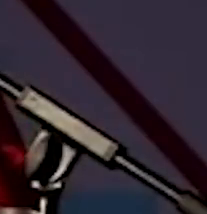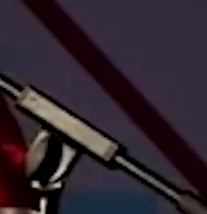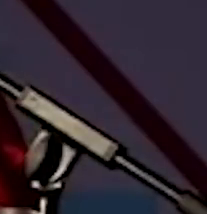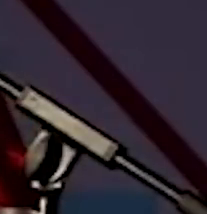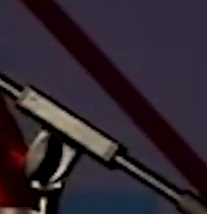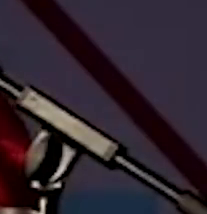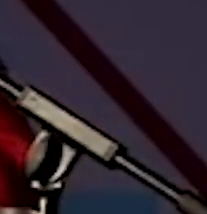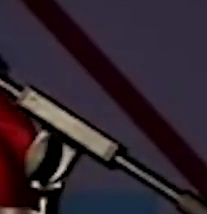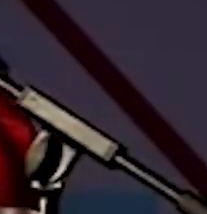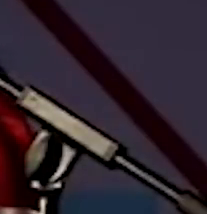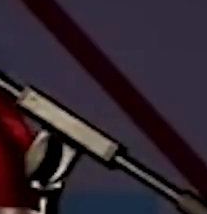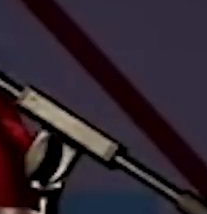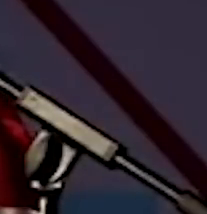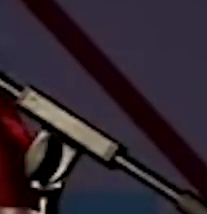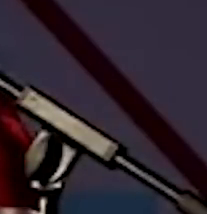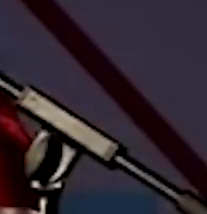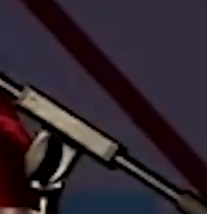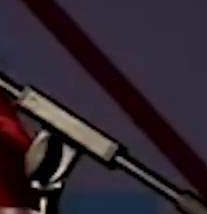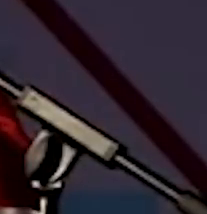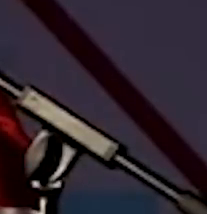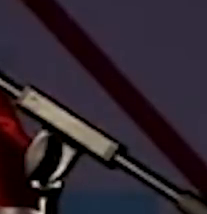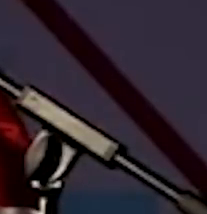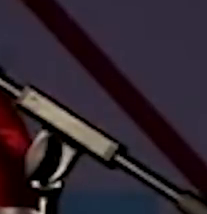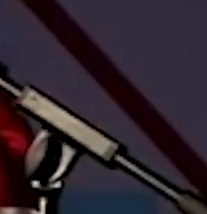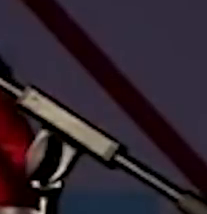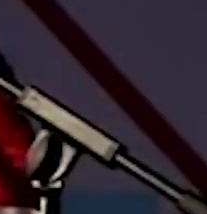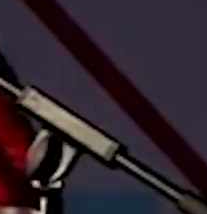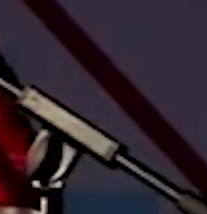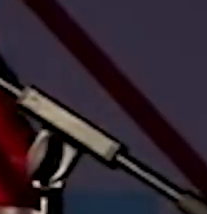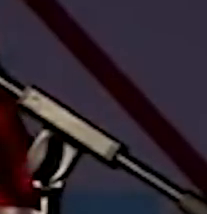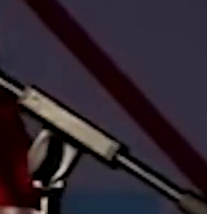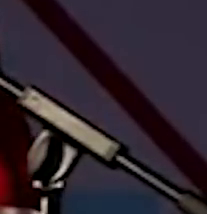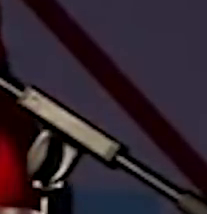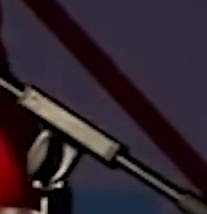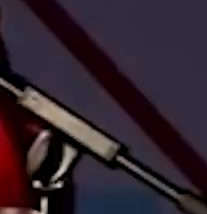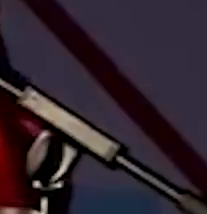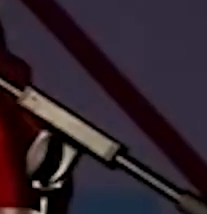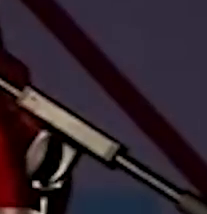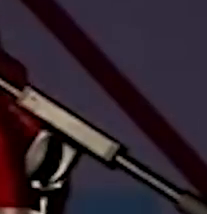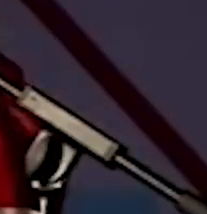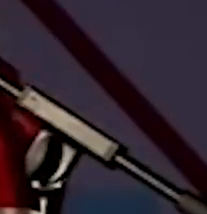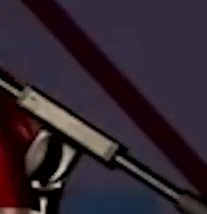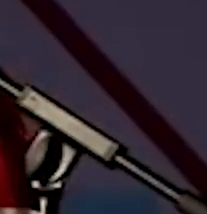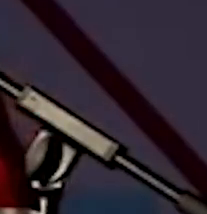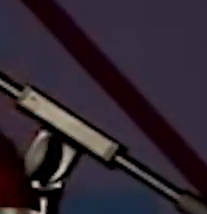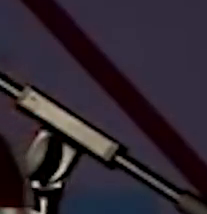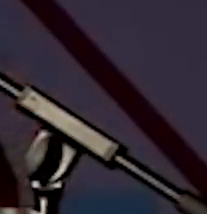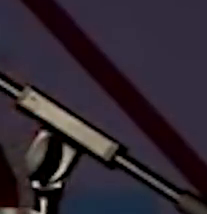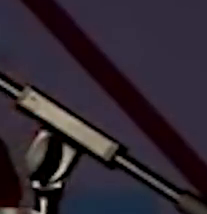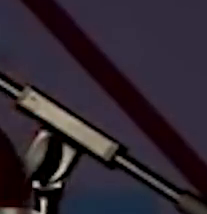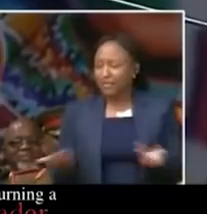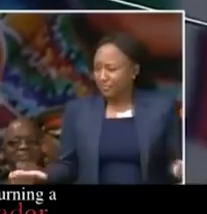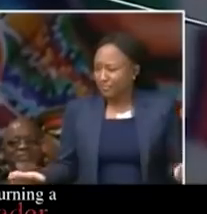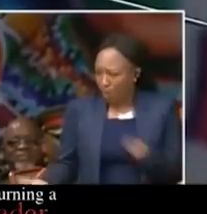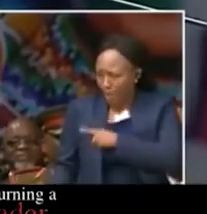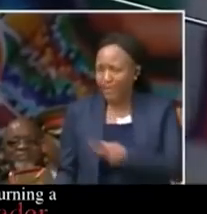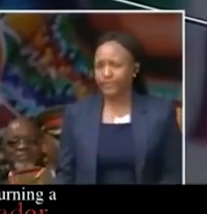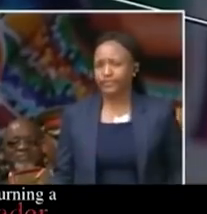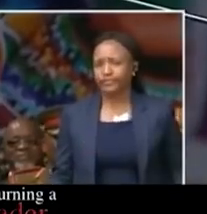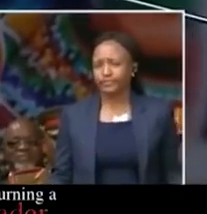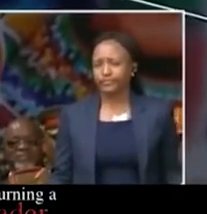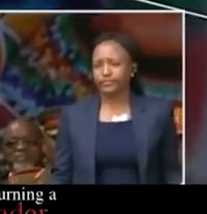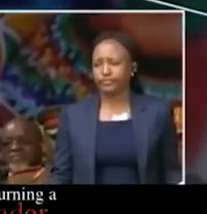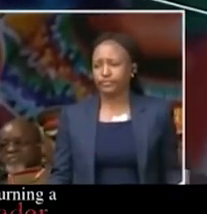masses of our people, and therefore we have a responsibility to defend this organization.